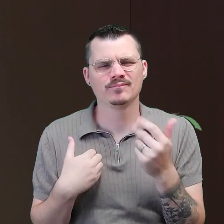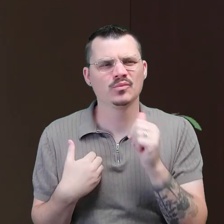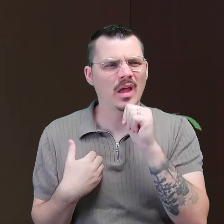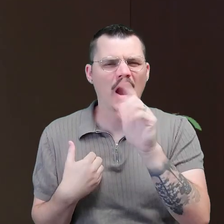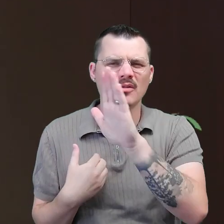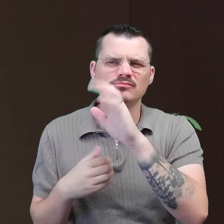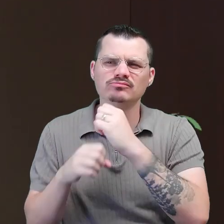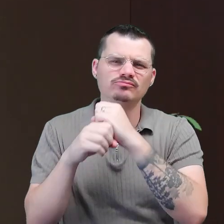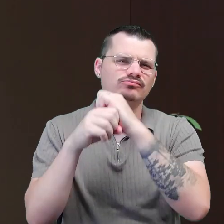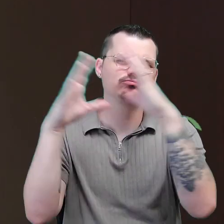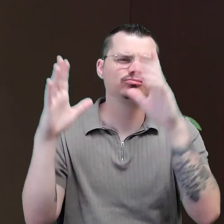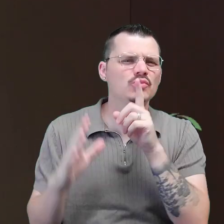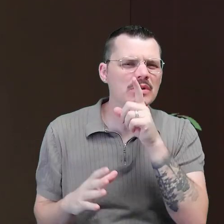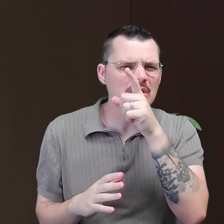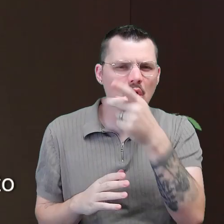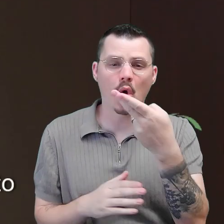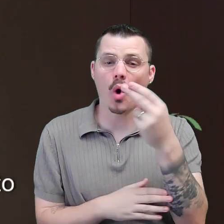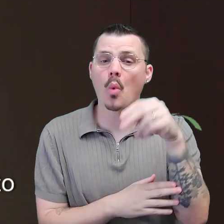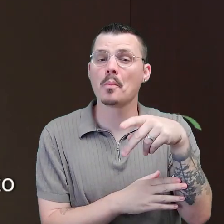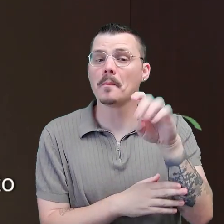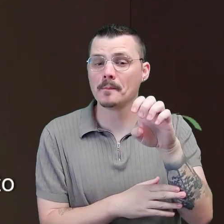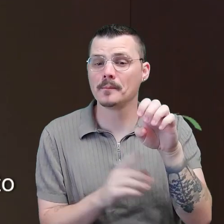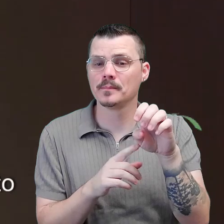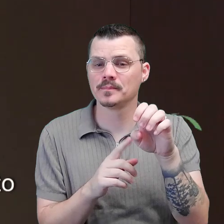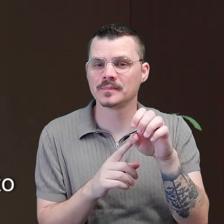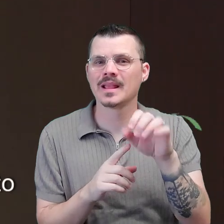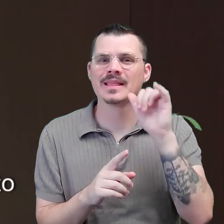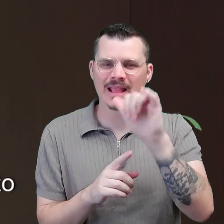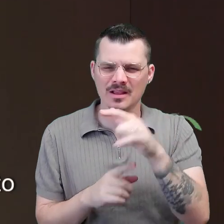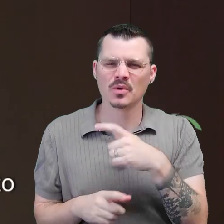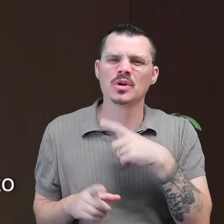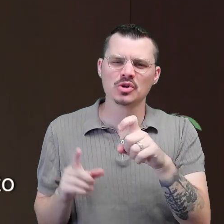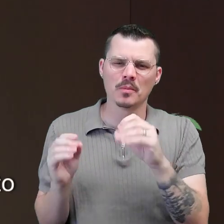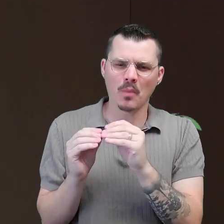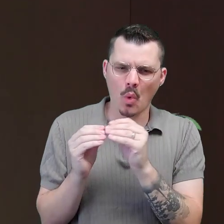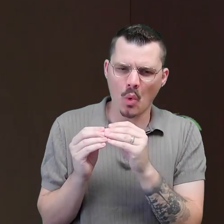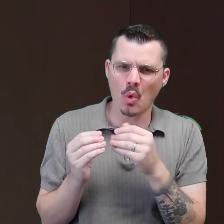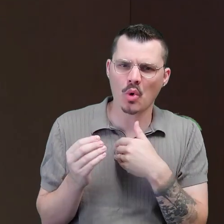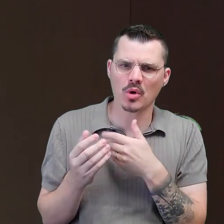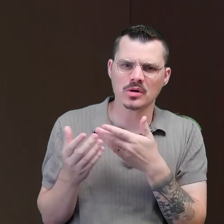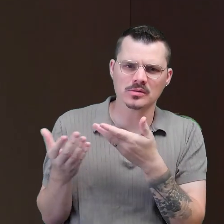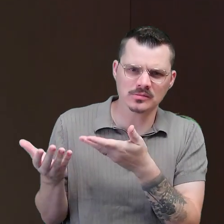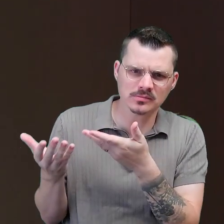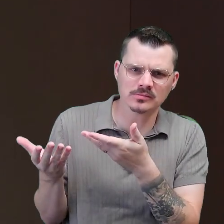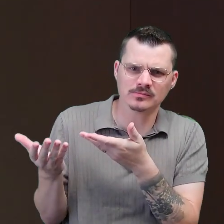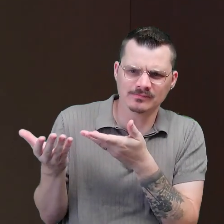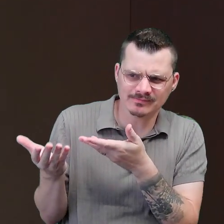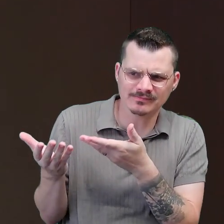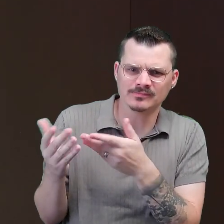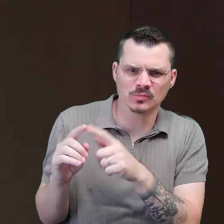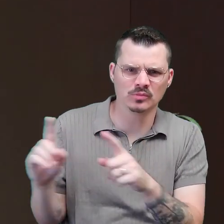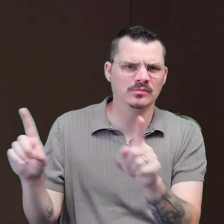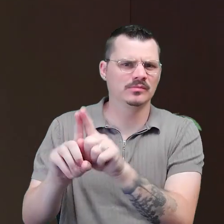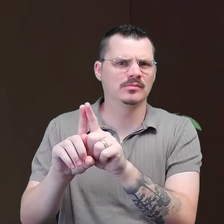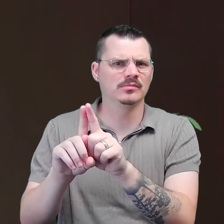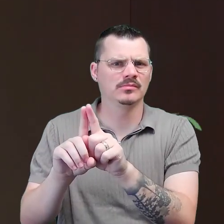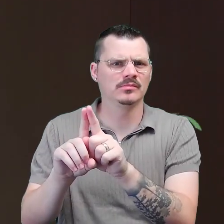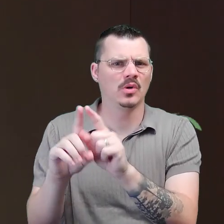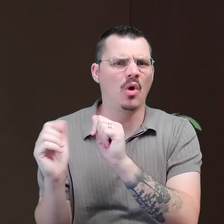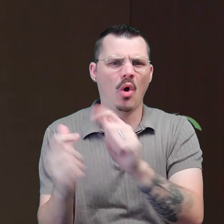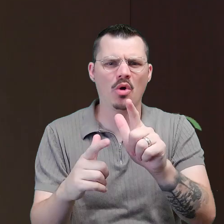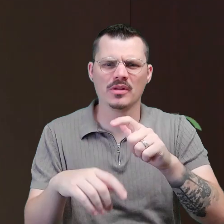unrealistic hopes, that's the person we should be nurturing to be around the individual all the